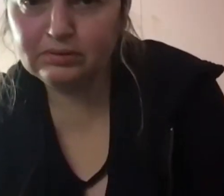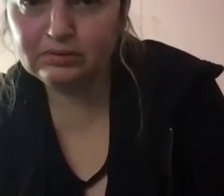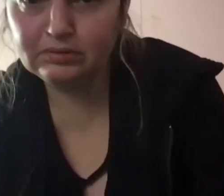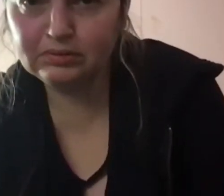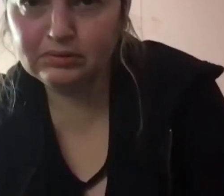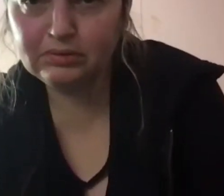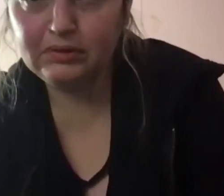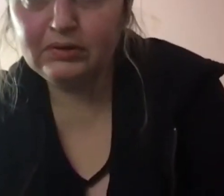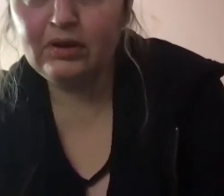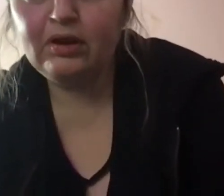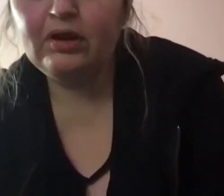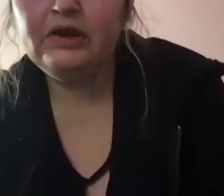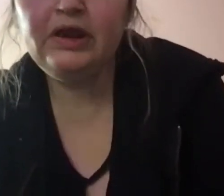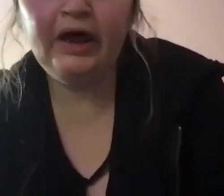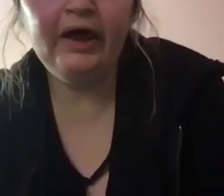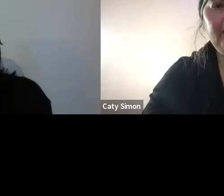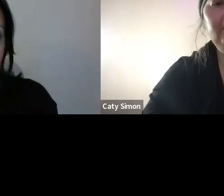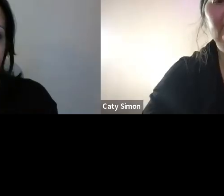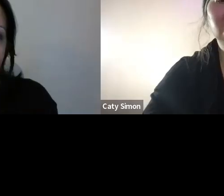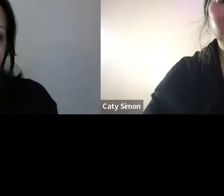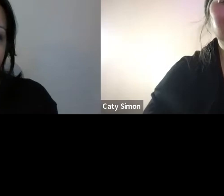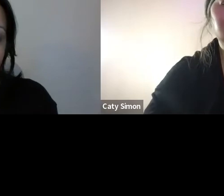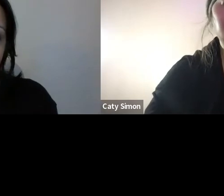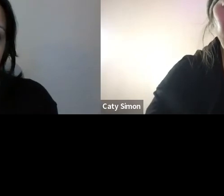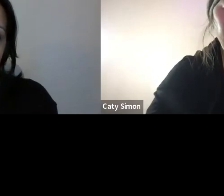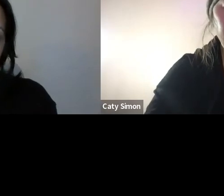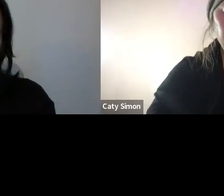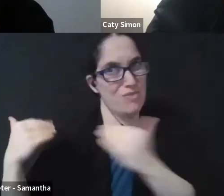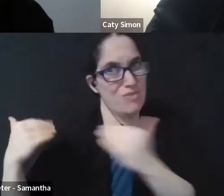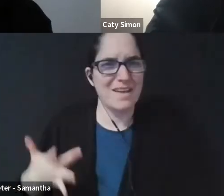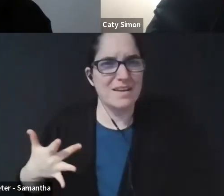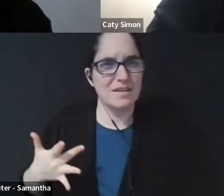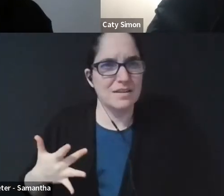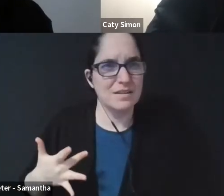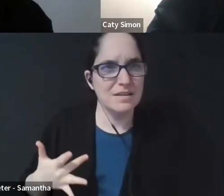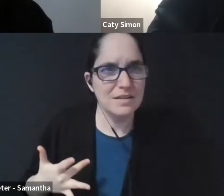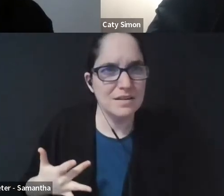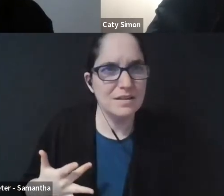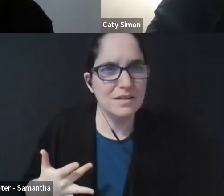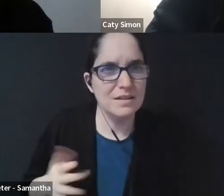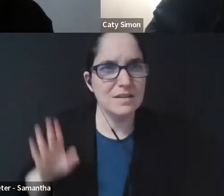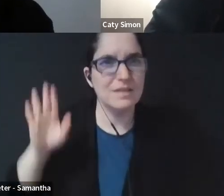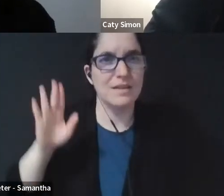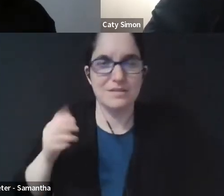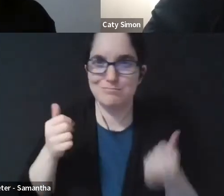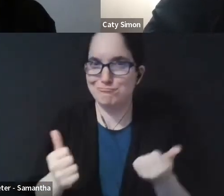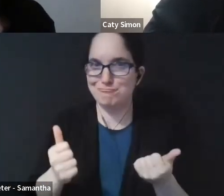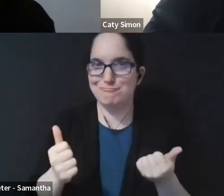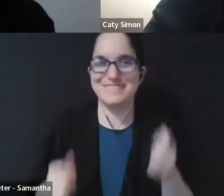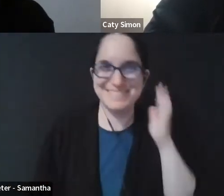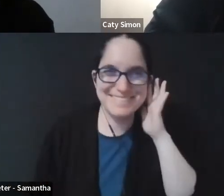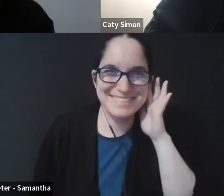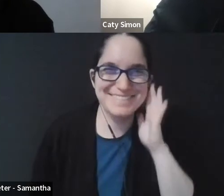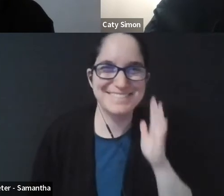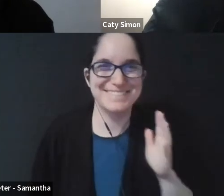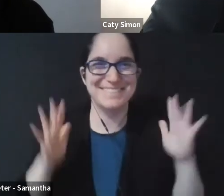Caty, please, by all means, jump on in. Yeah. And I also think it's, I'm not muted. Oh, marvelous. Yay,